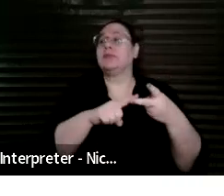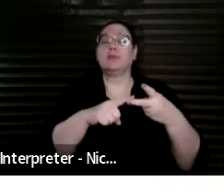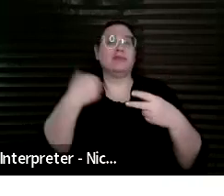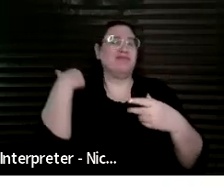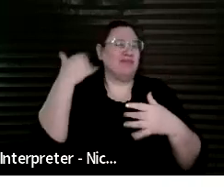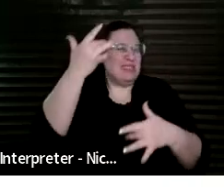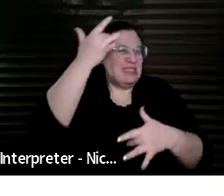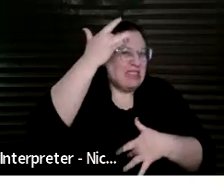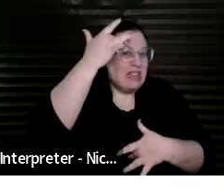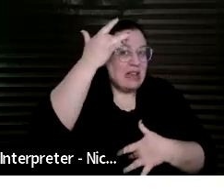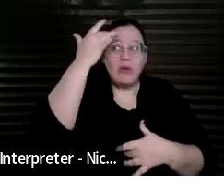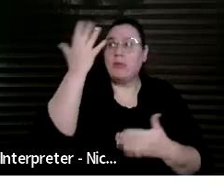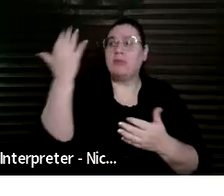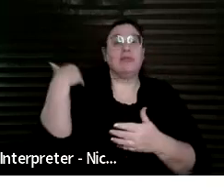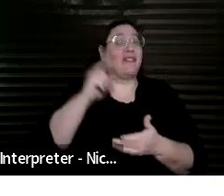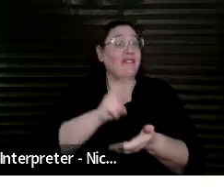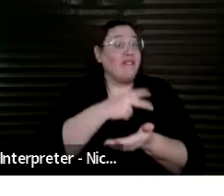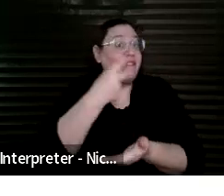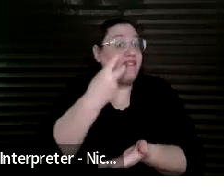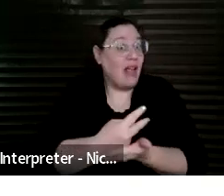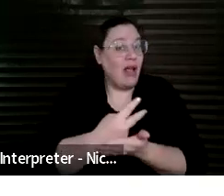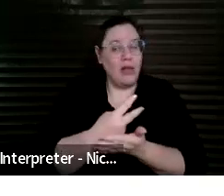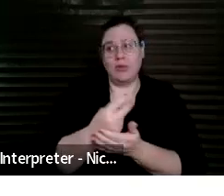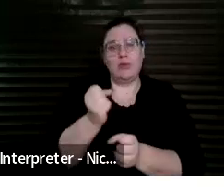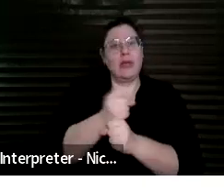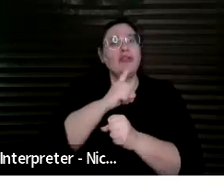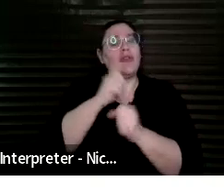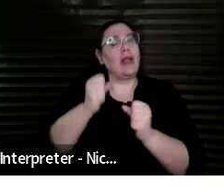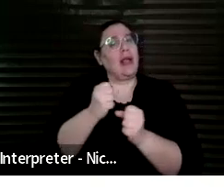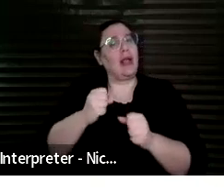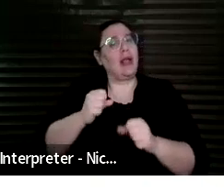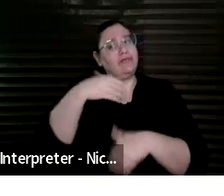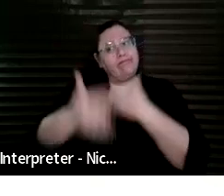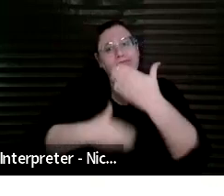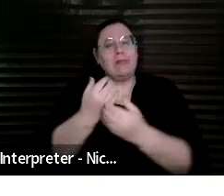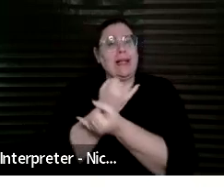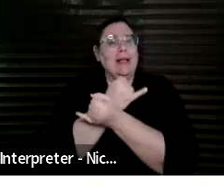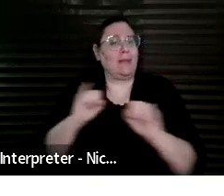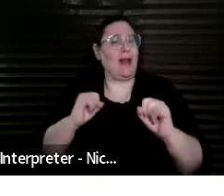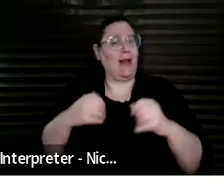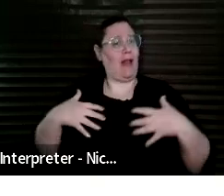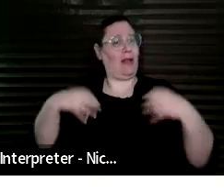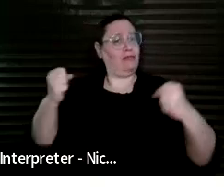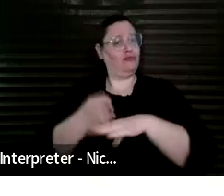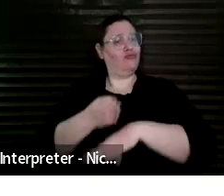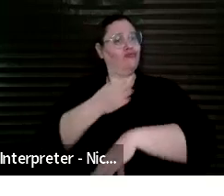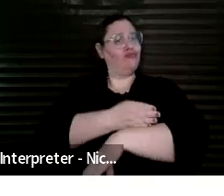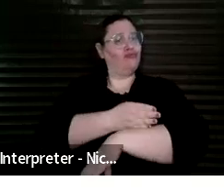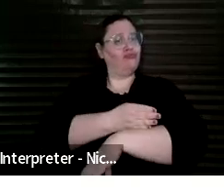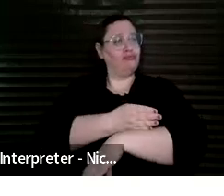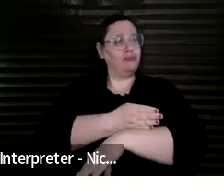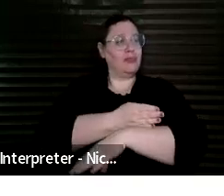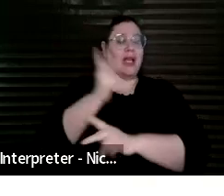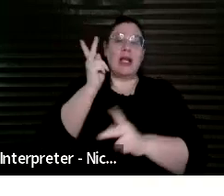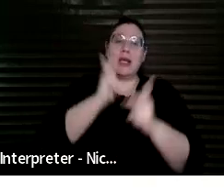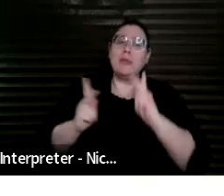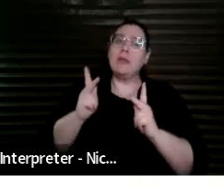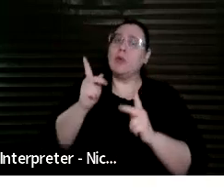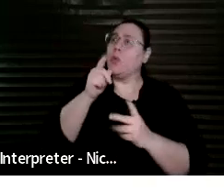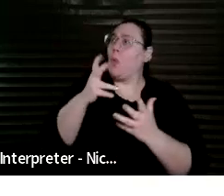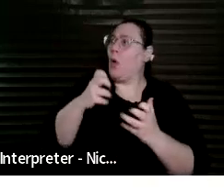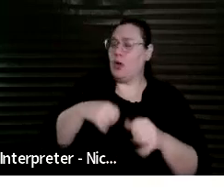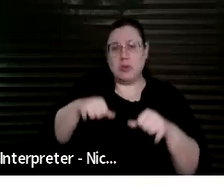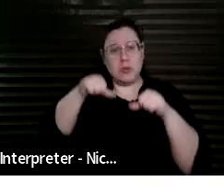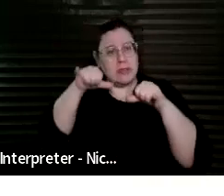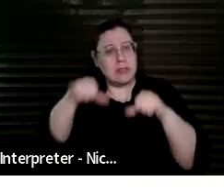independence and recovery. Individuals who want to age in place or stay in their existing home